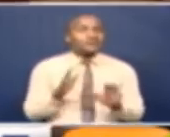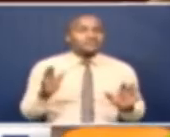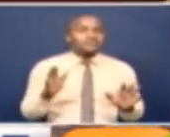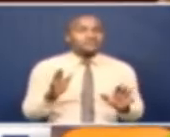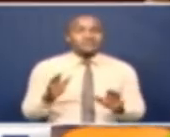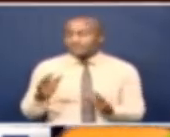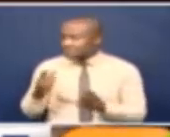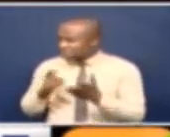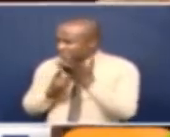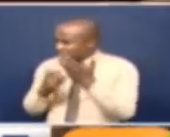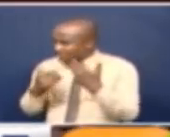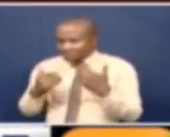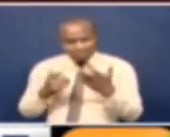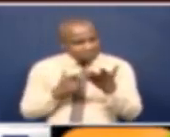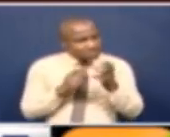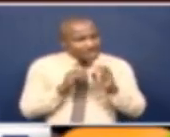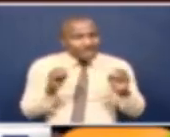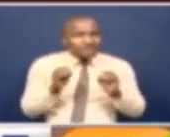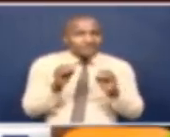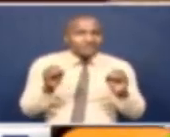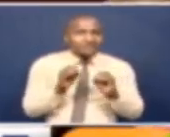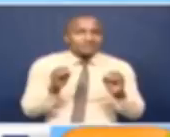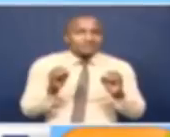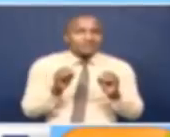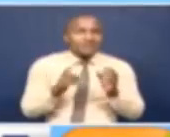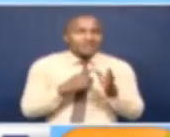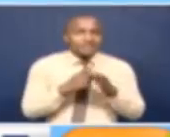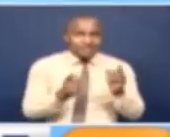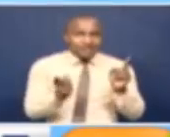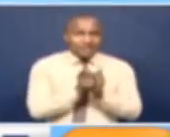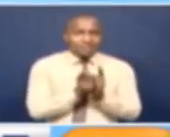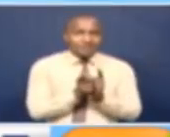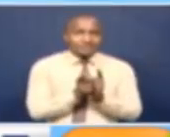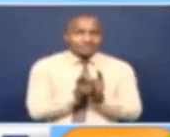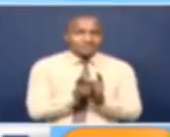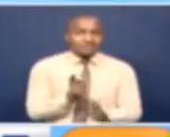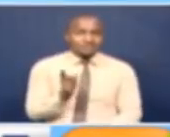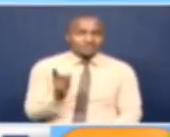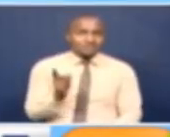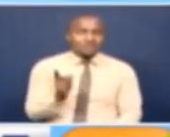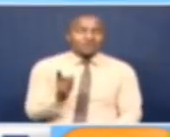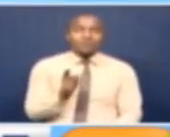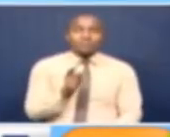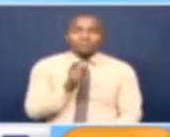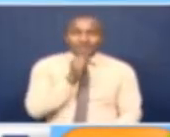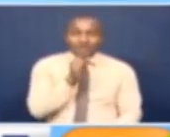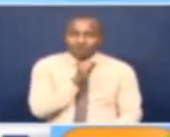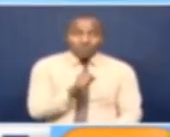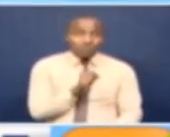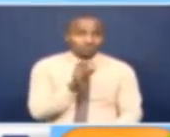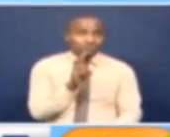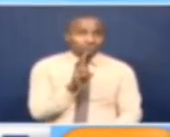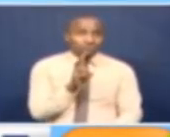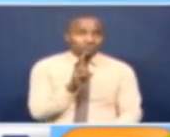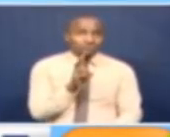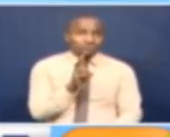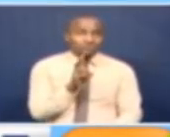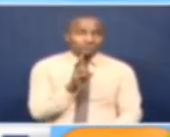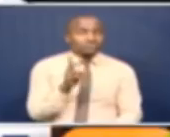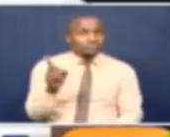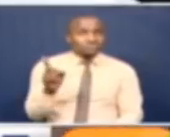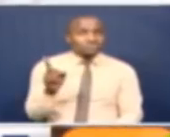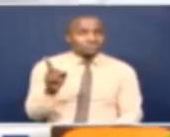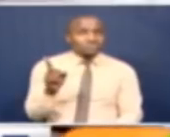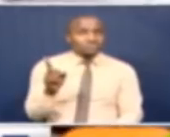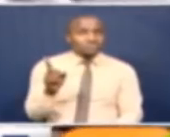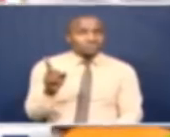AK-47? No AK-47, no nothing. And then I met these two old men, this one, who I spent